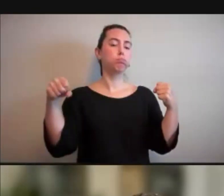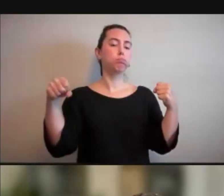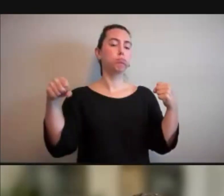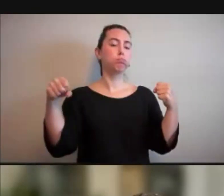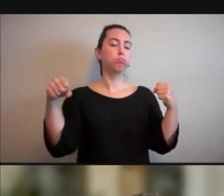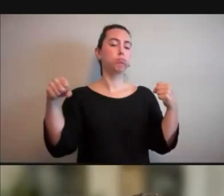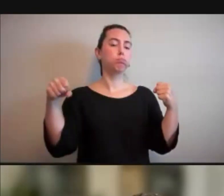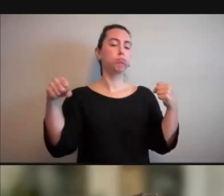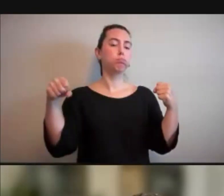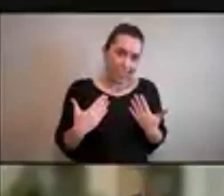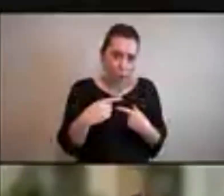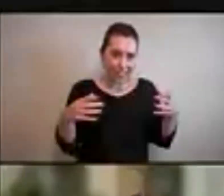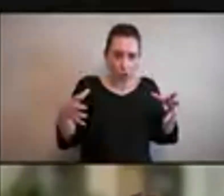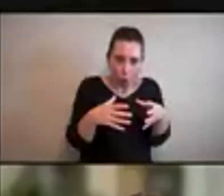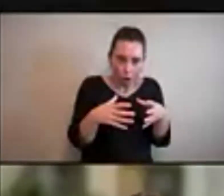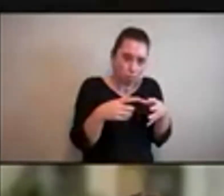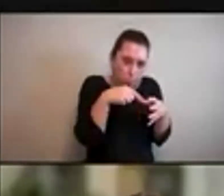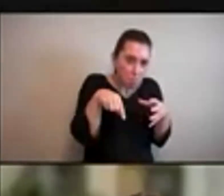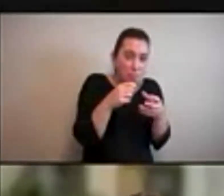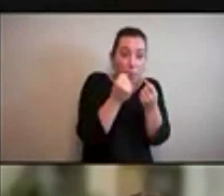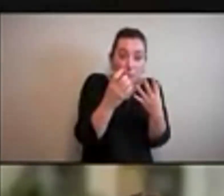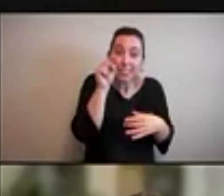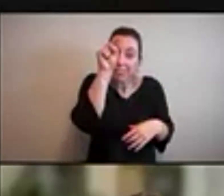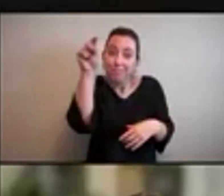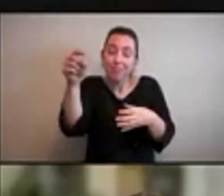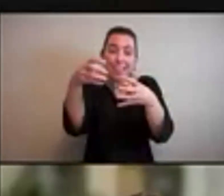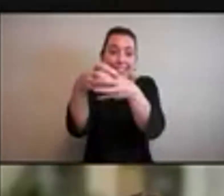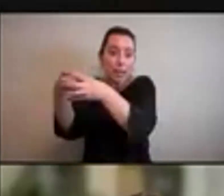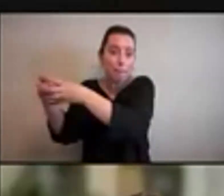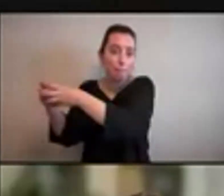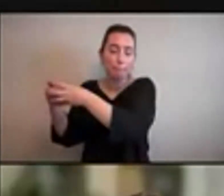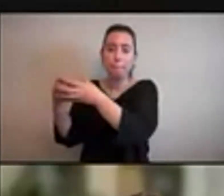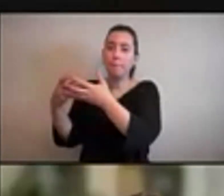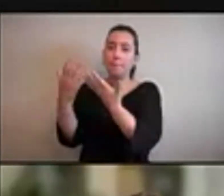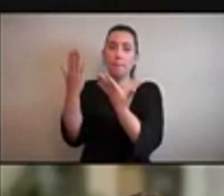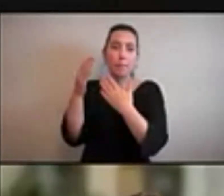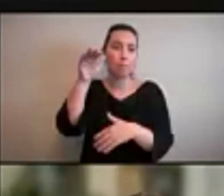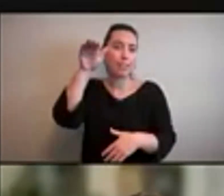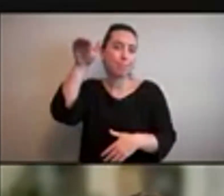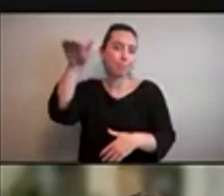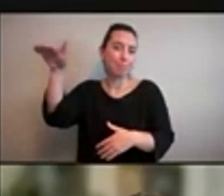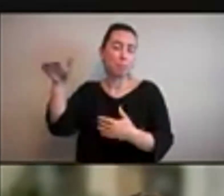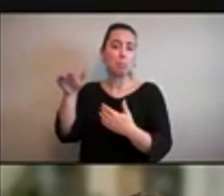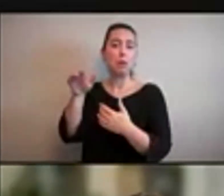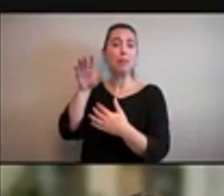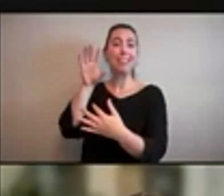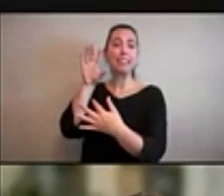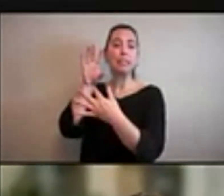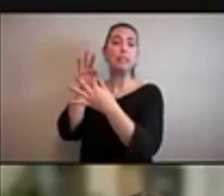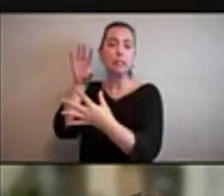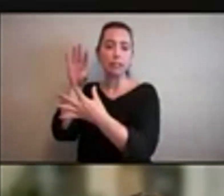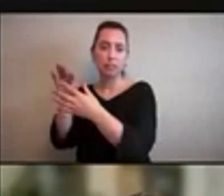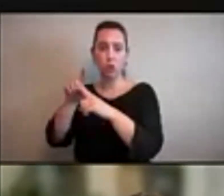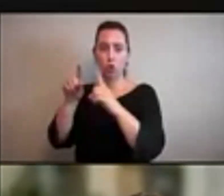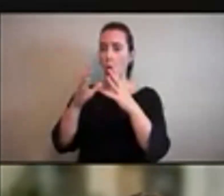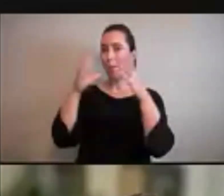Even within BOSA, there are still many teams where the touch is rather too light right now to have a real impact. But